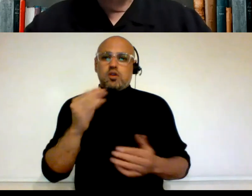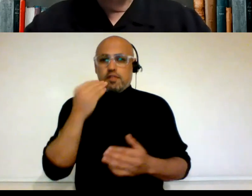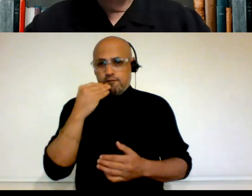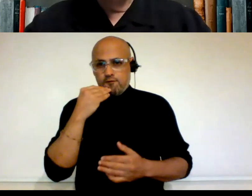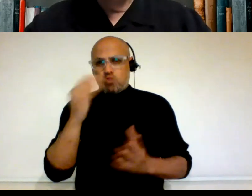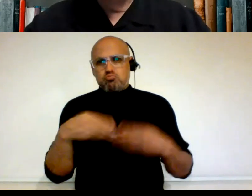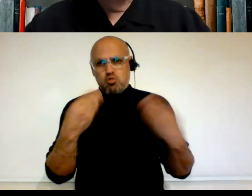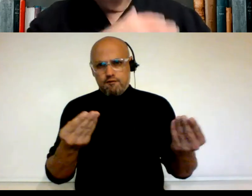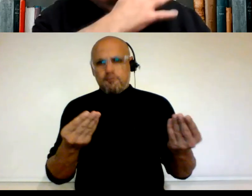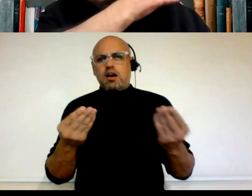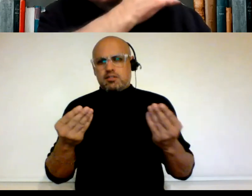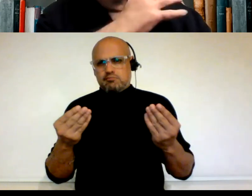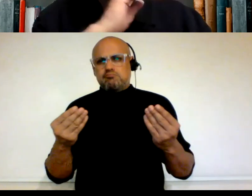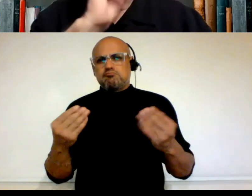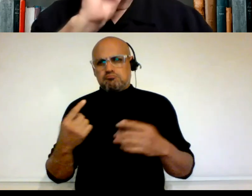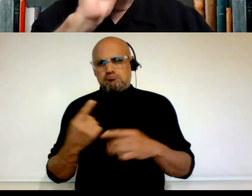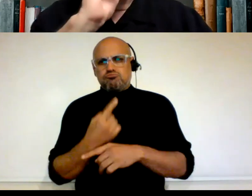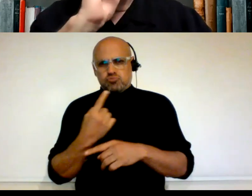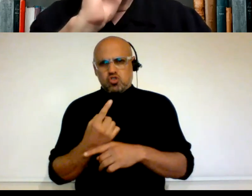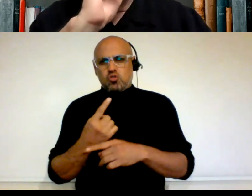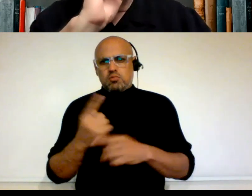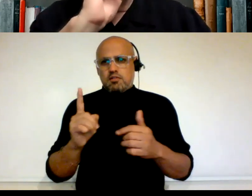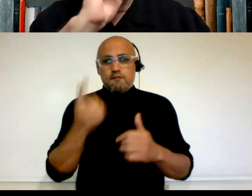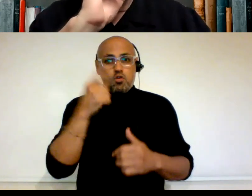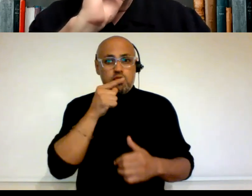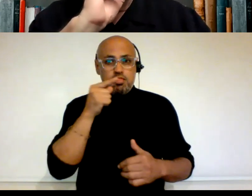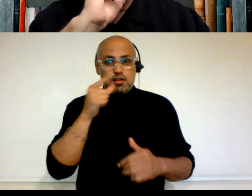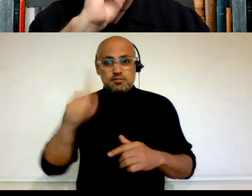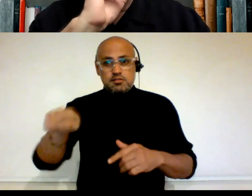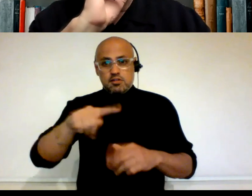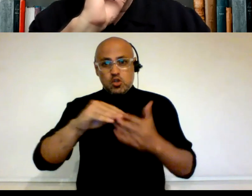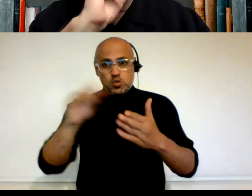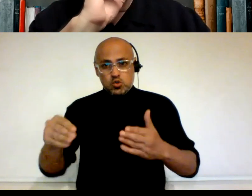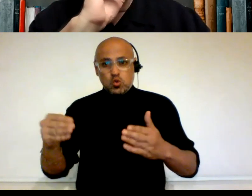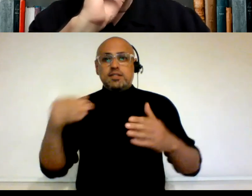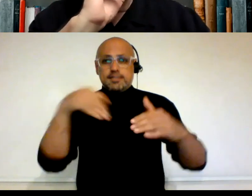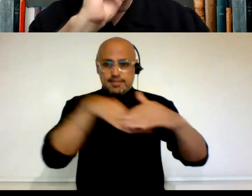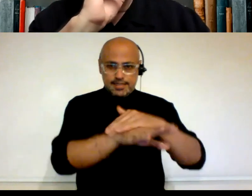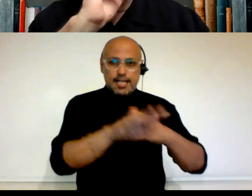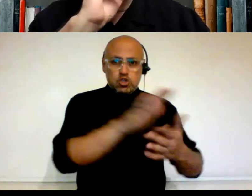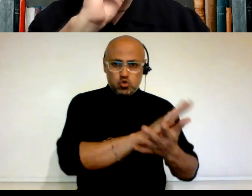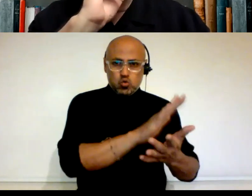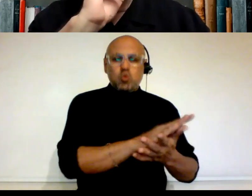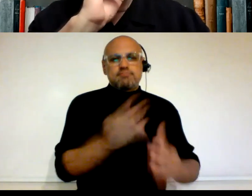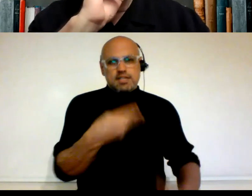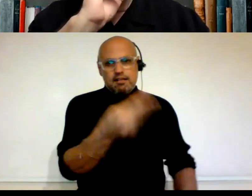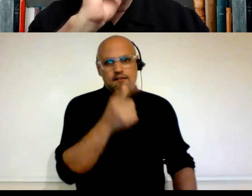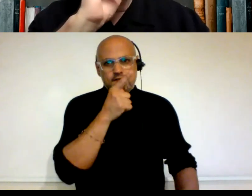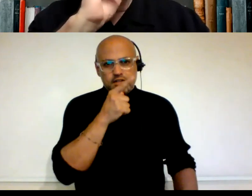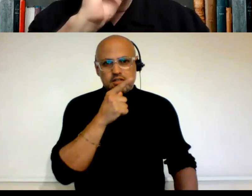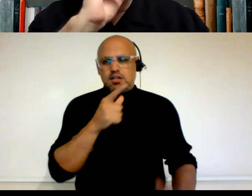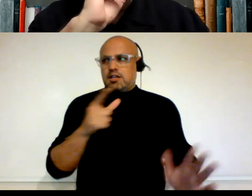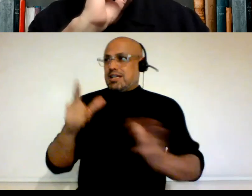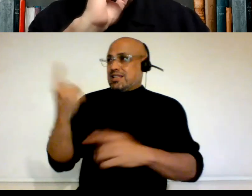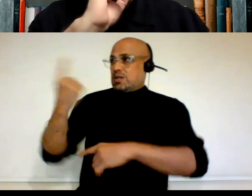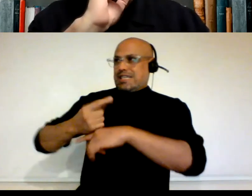usual, breakfast and lunch for those attending hybrid on their days that they're attending school. On the days they're not, it